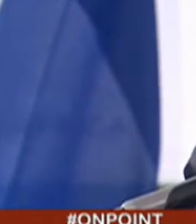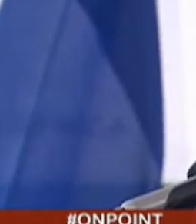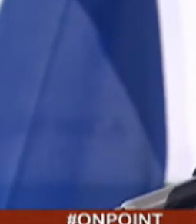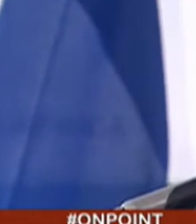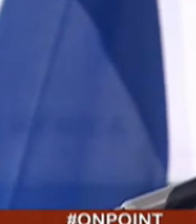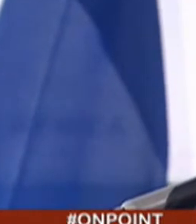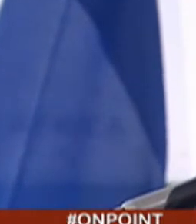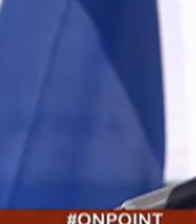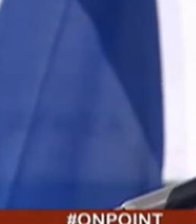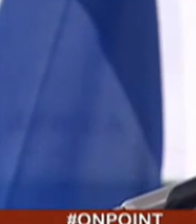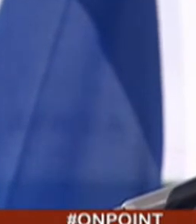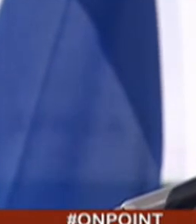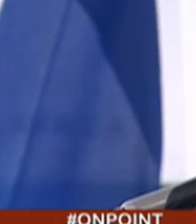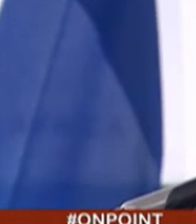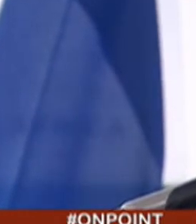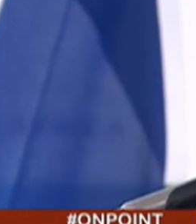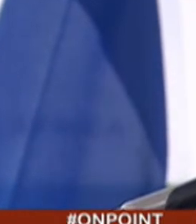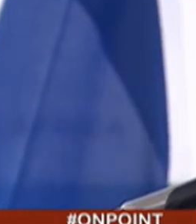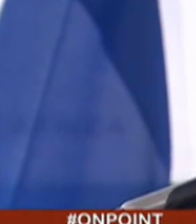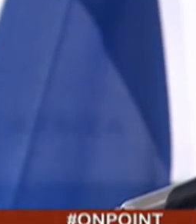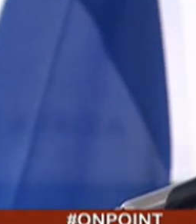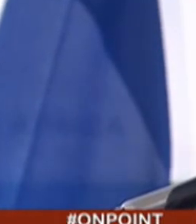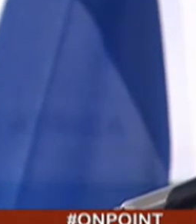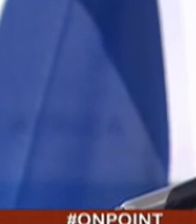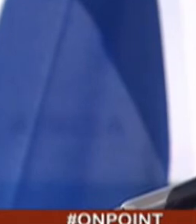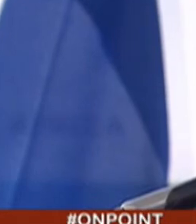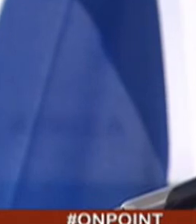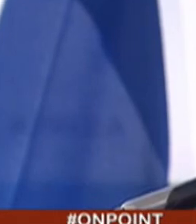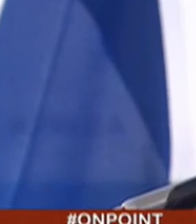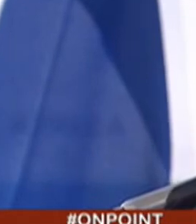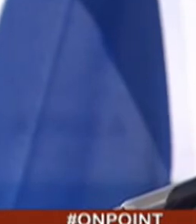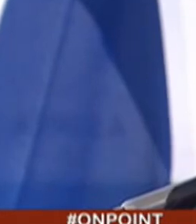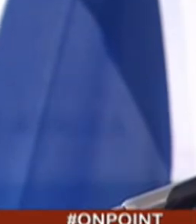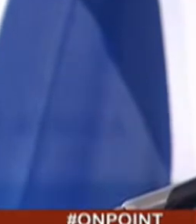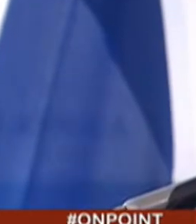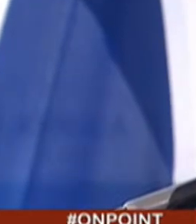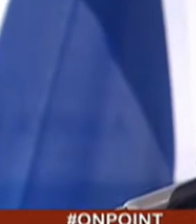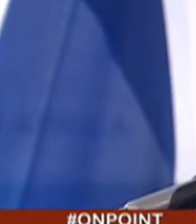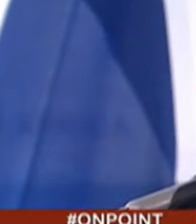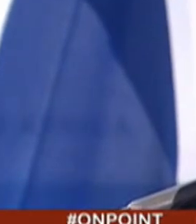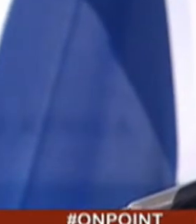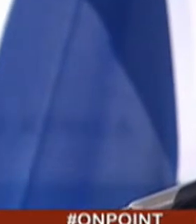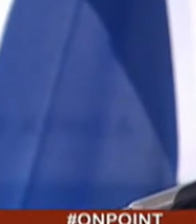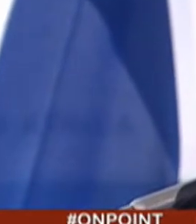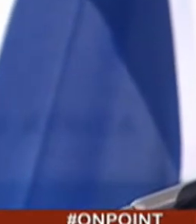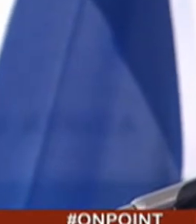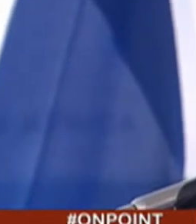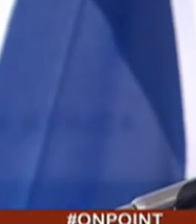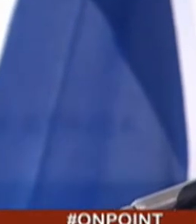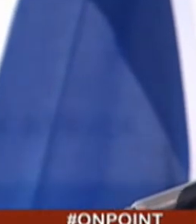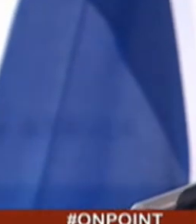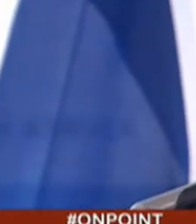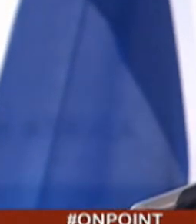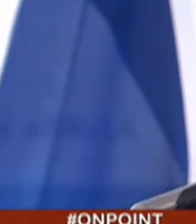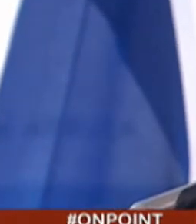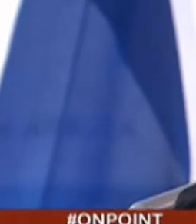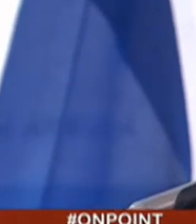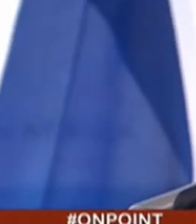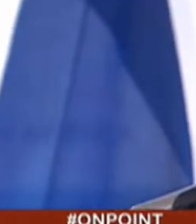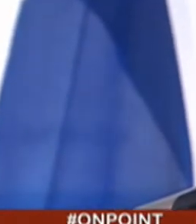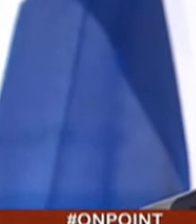to exercise our right to protest. Our Constitution